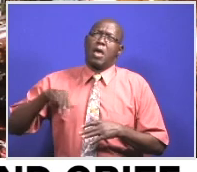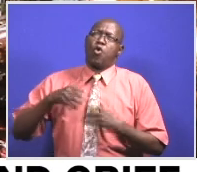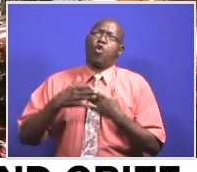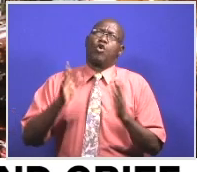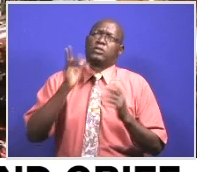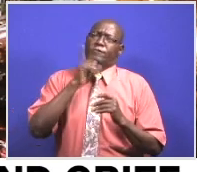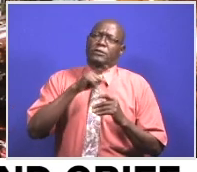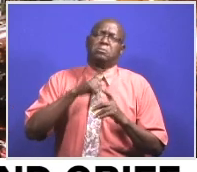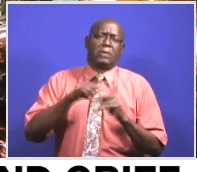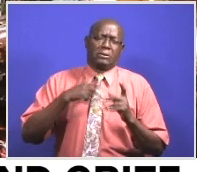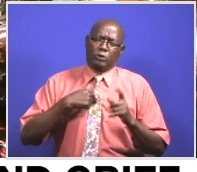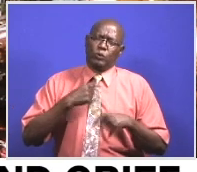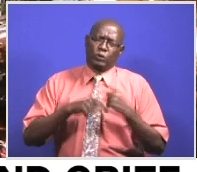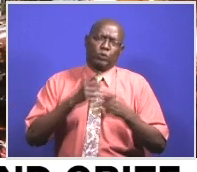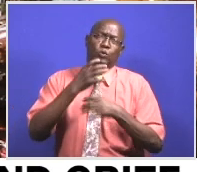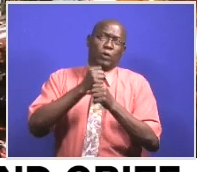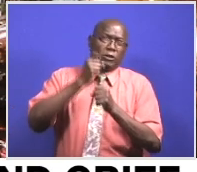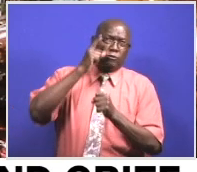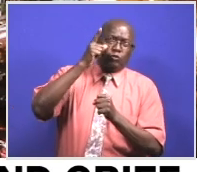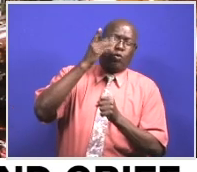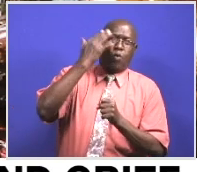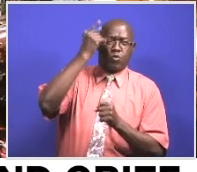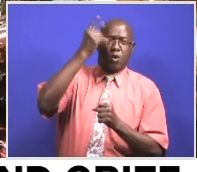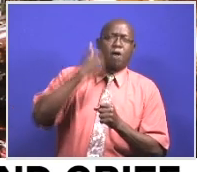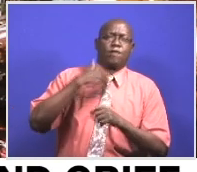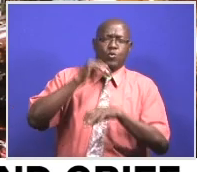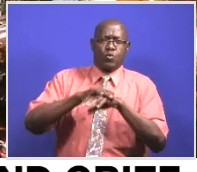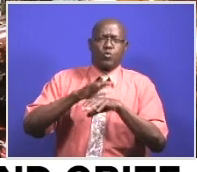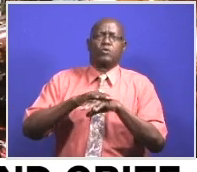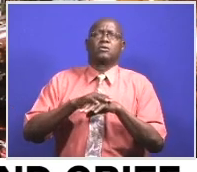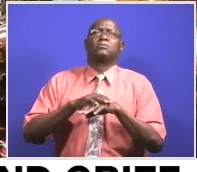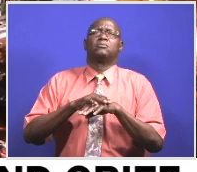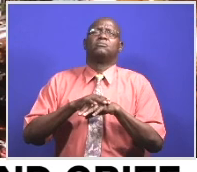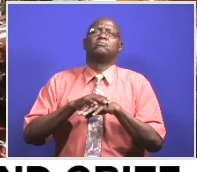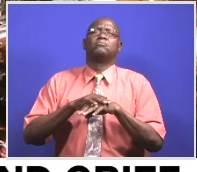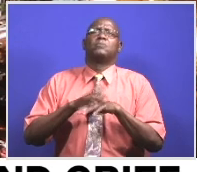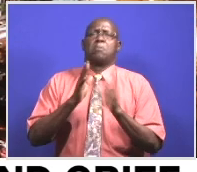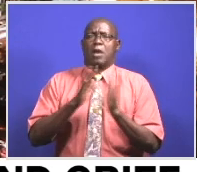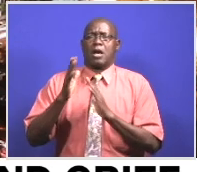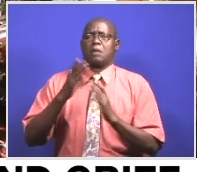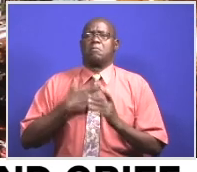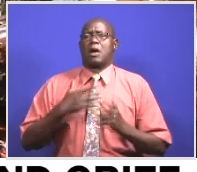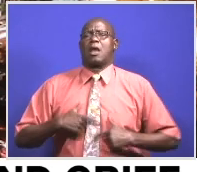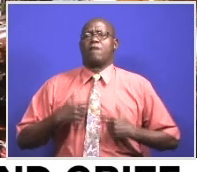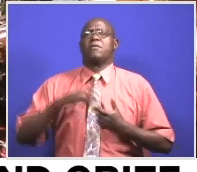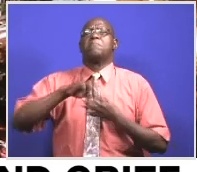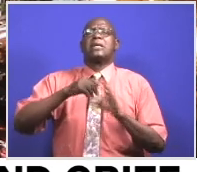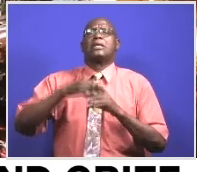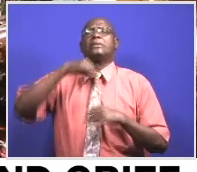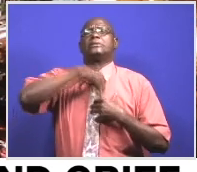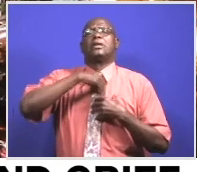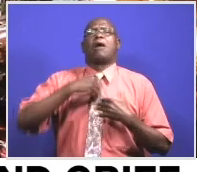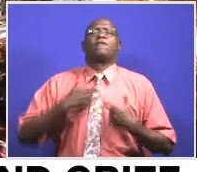life. The moment you reach to that stage means that you have accepted the loss that you have gone through. Since